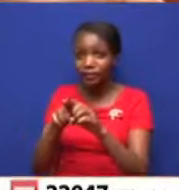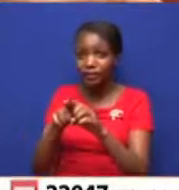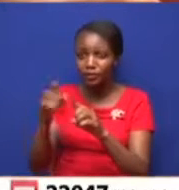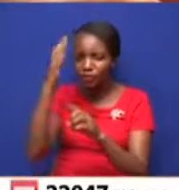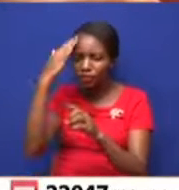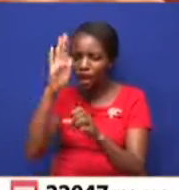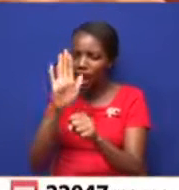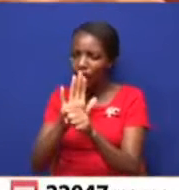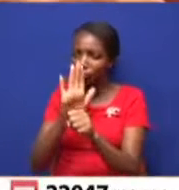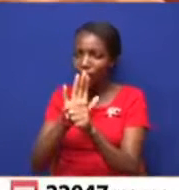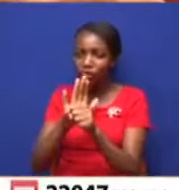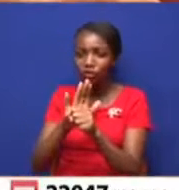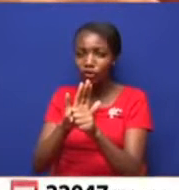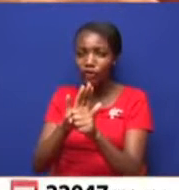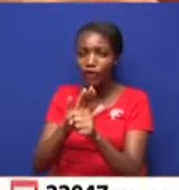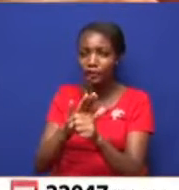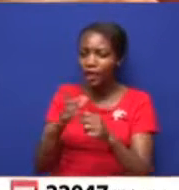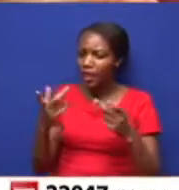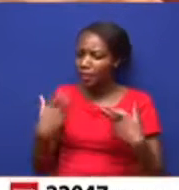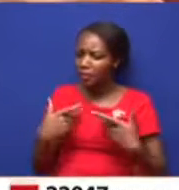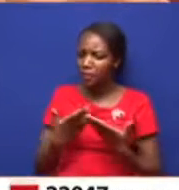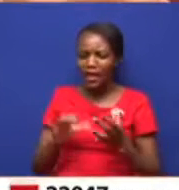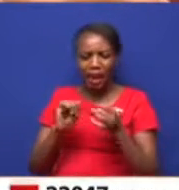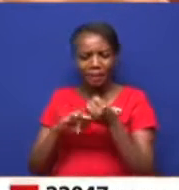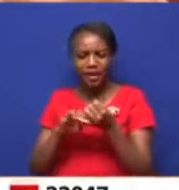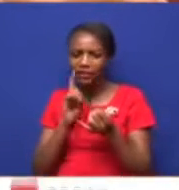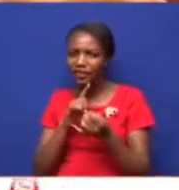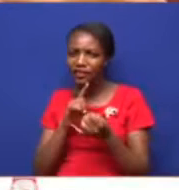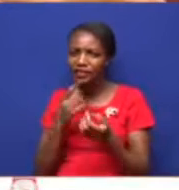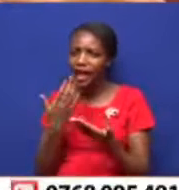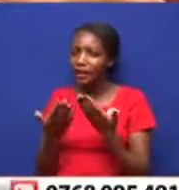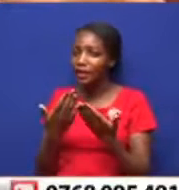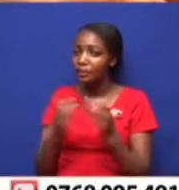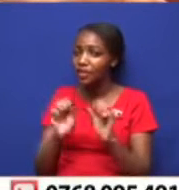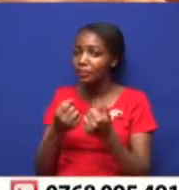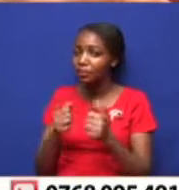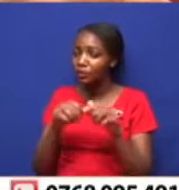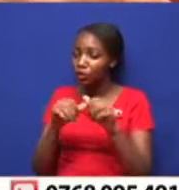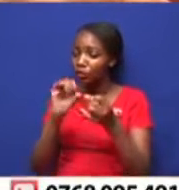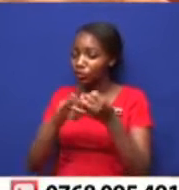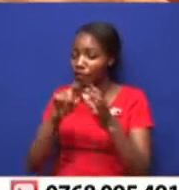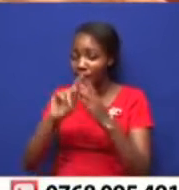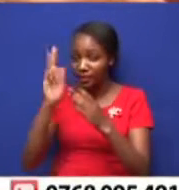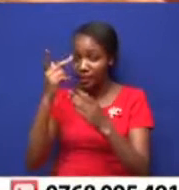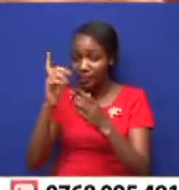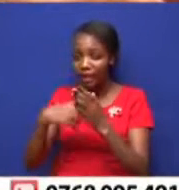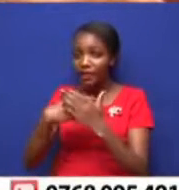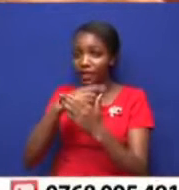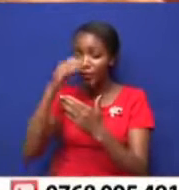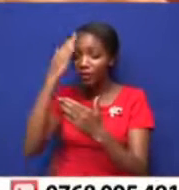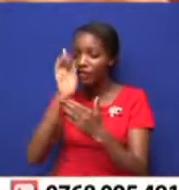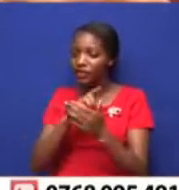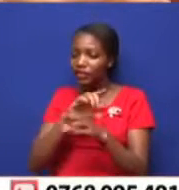lot of celebrity couples are very inconsistent and somewhat difficult to have and sustain right here in Kenya. Of course, we've seen that there are very few